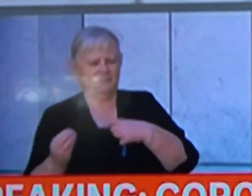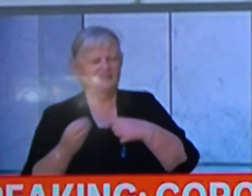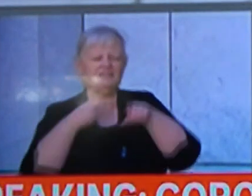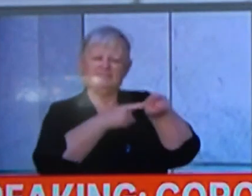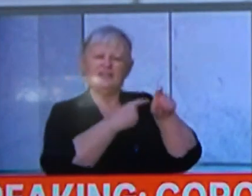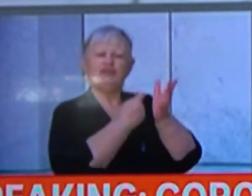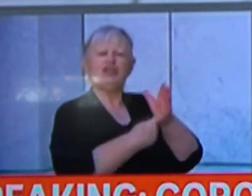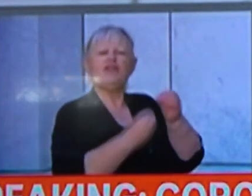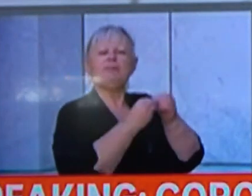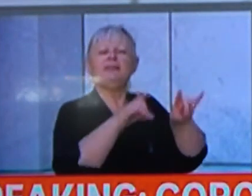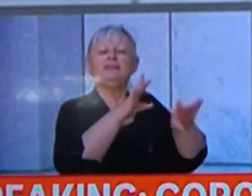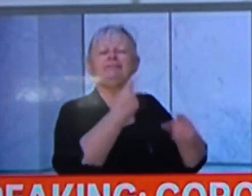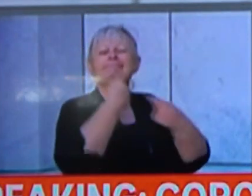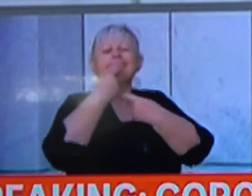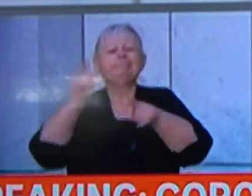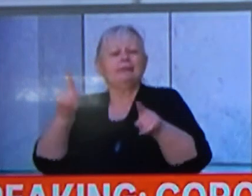Bank interest rate cut.